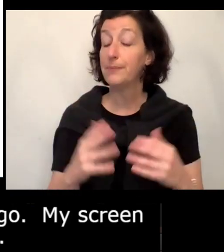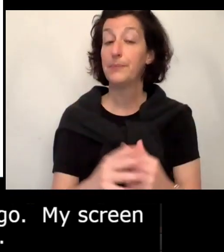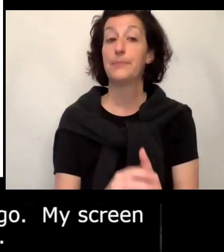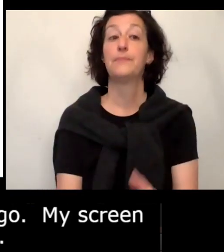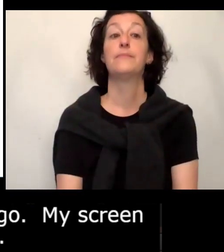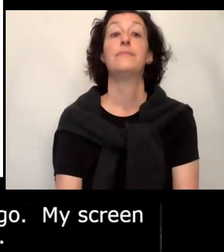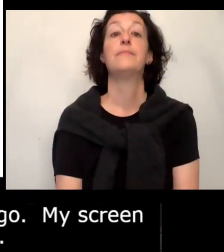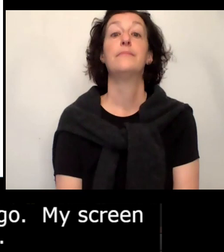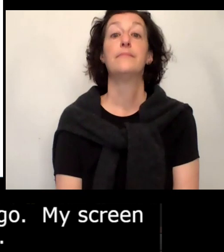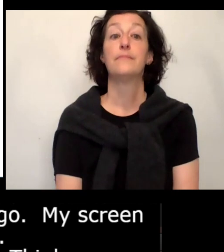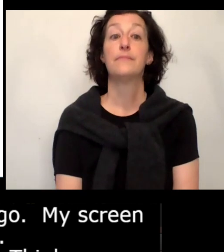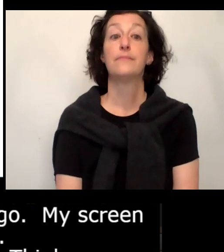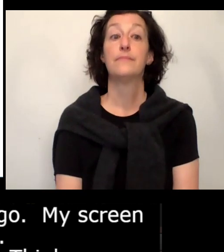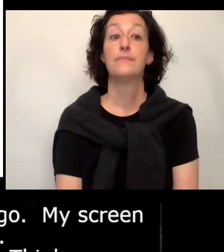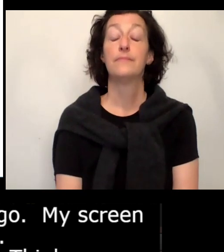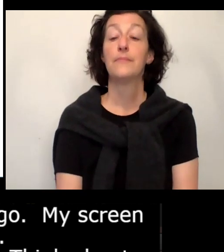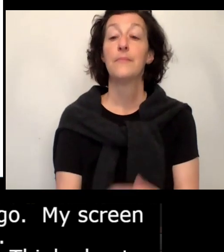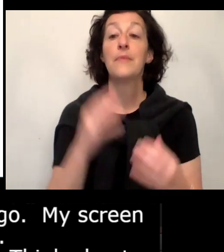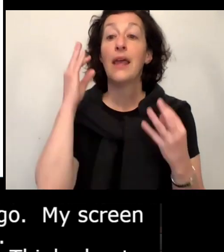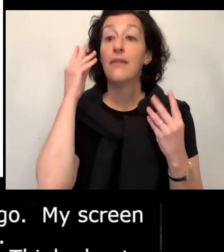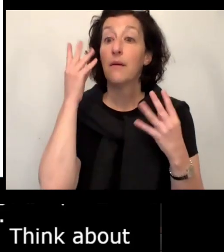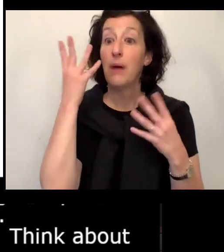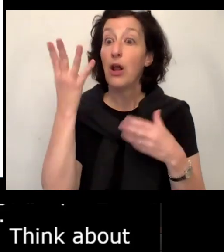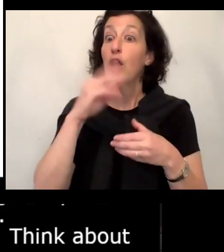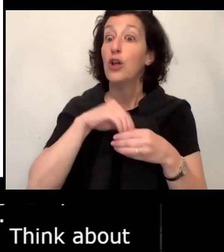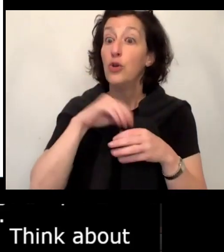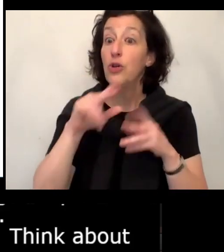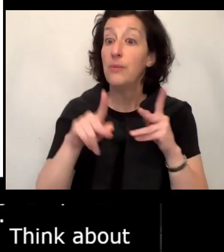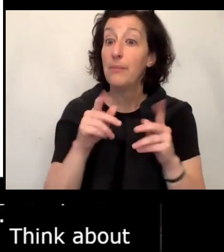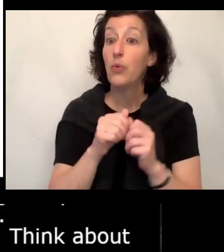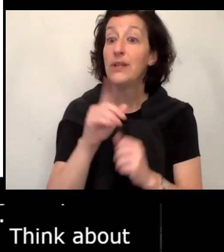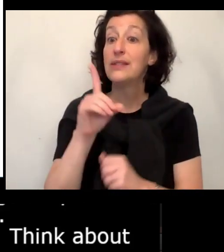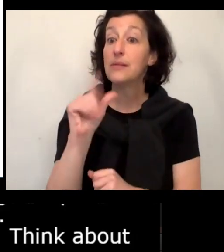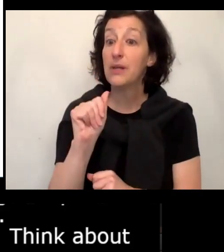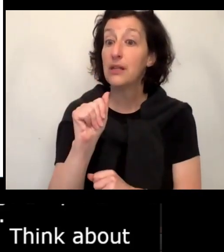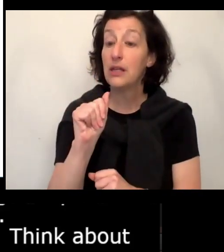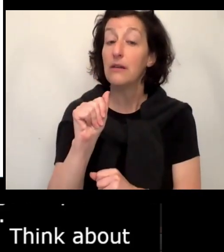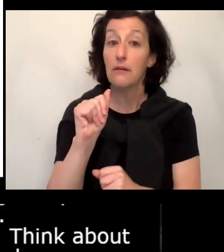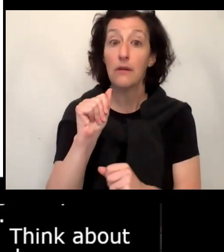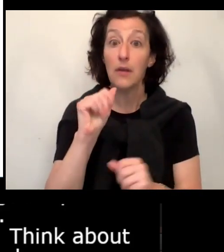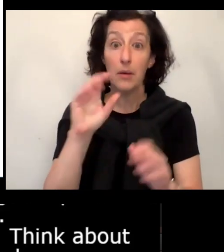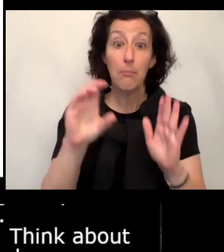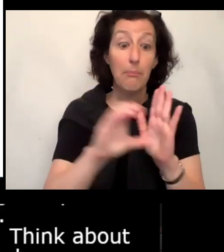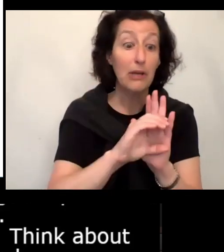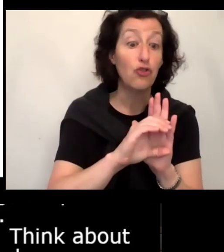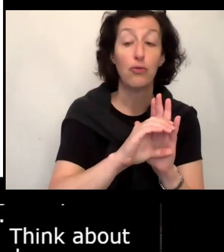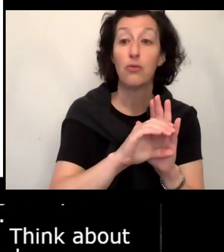Think about including people with disabilities in your images and content.